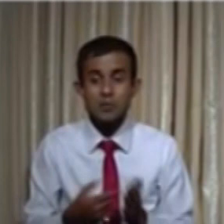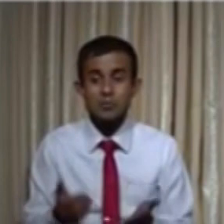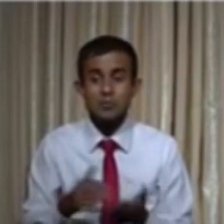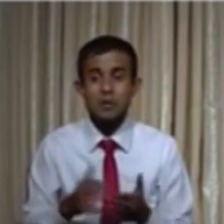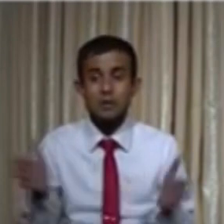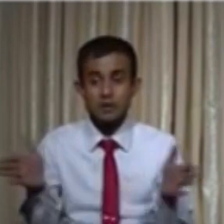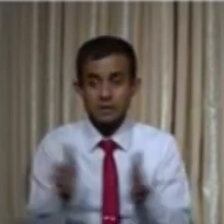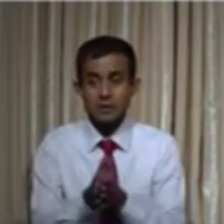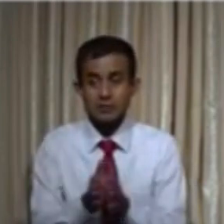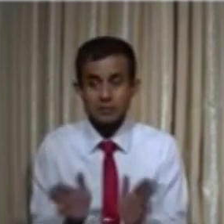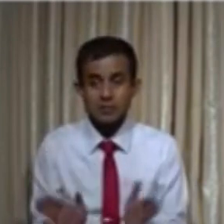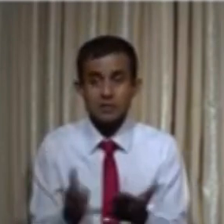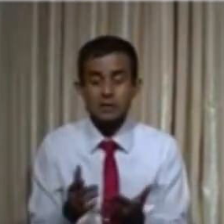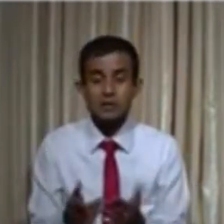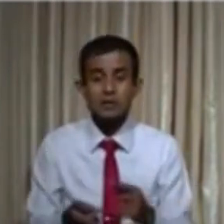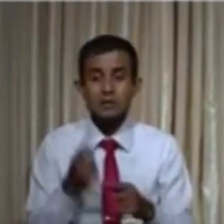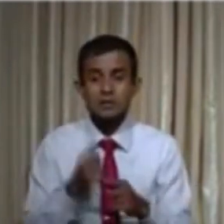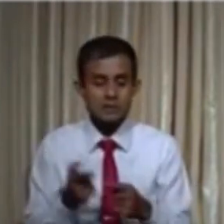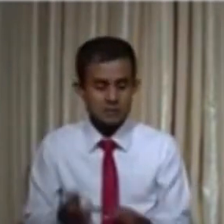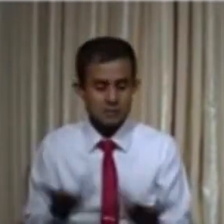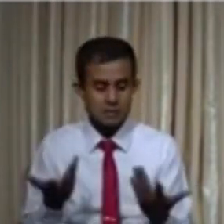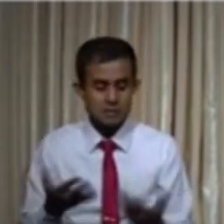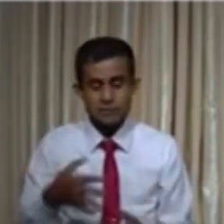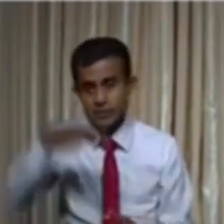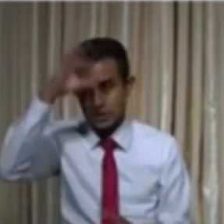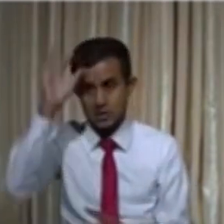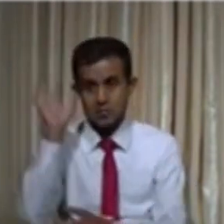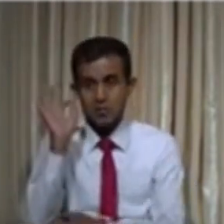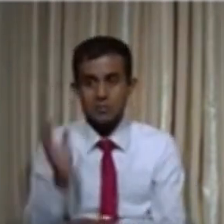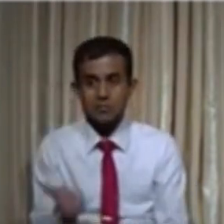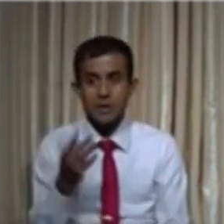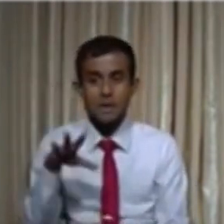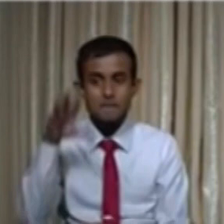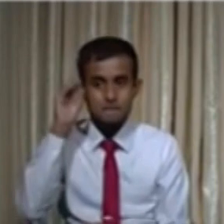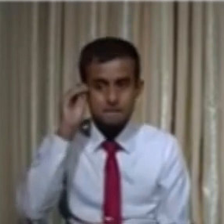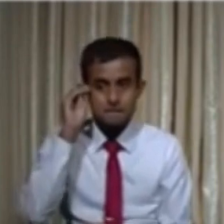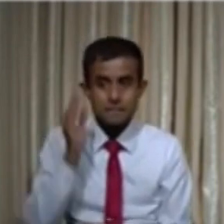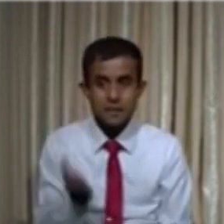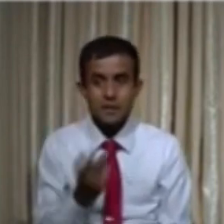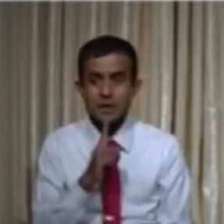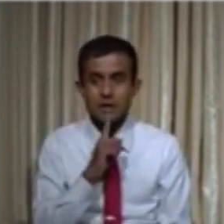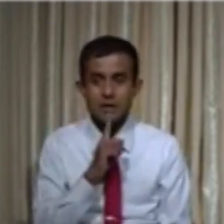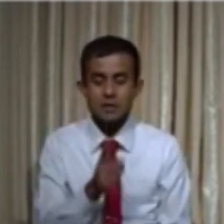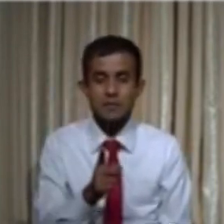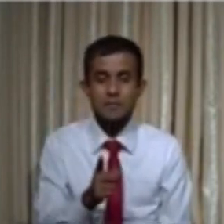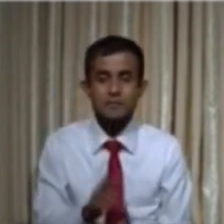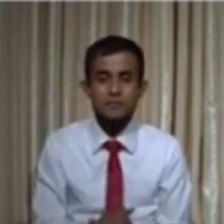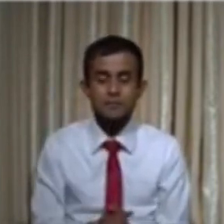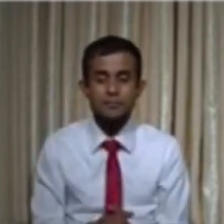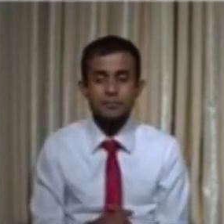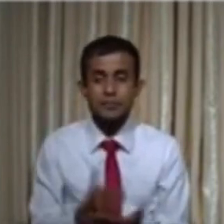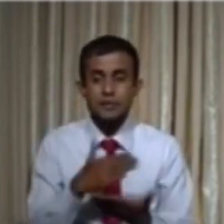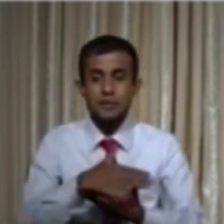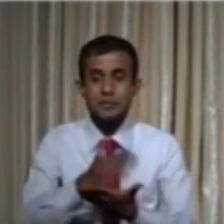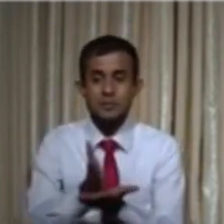only recognized by the Sinhala Buddhists. Every single policy since this president came into power is to